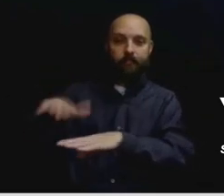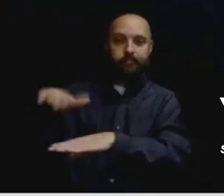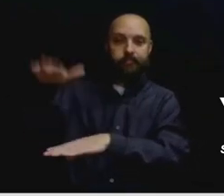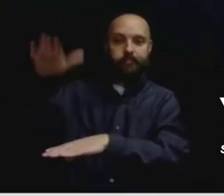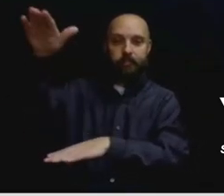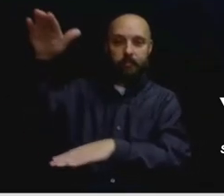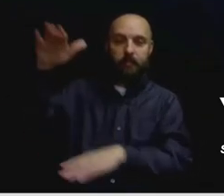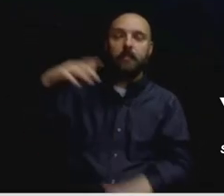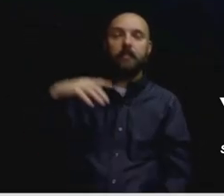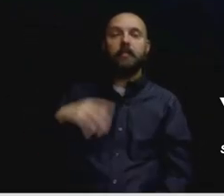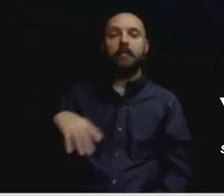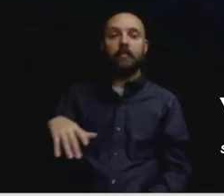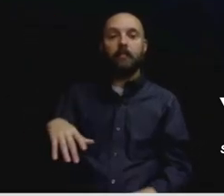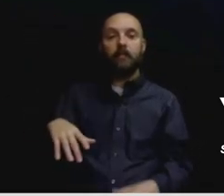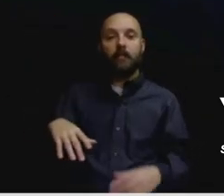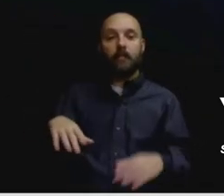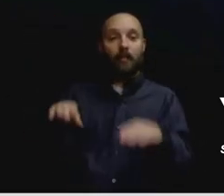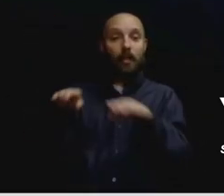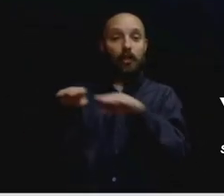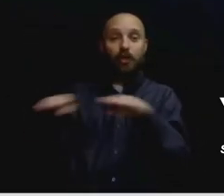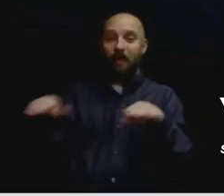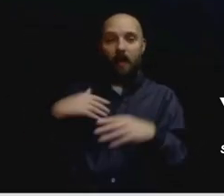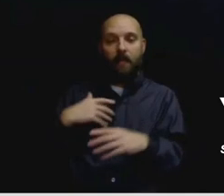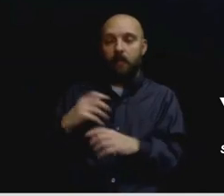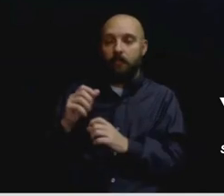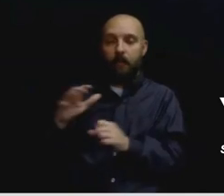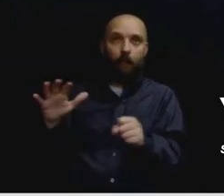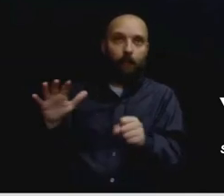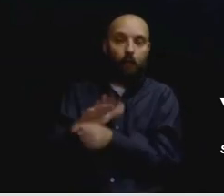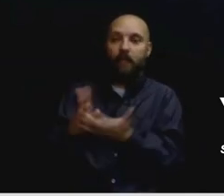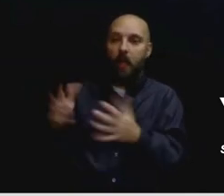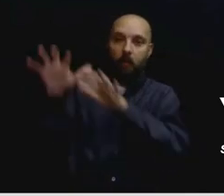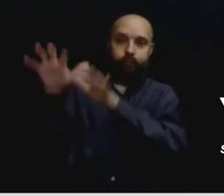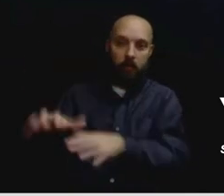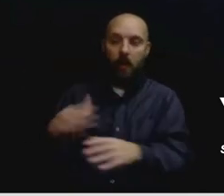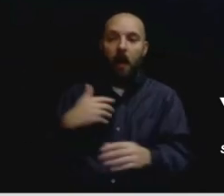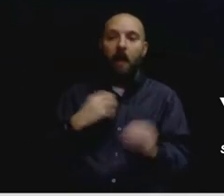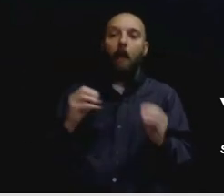The shelf is stocked with things, and there's more stuff in my room.